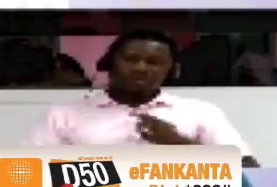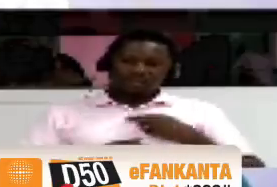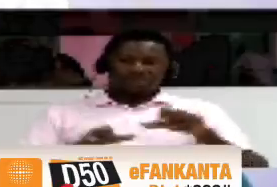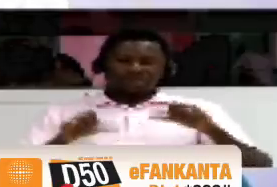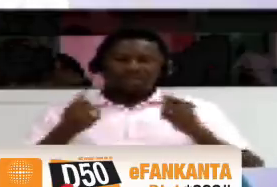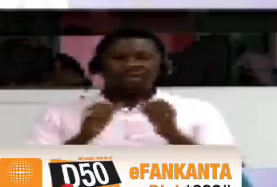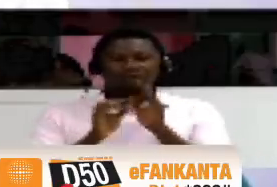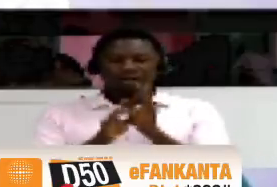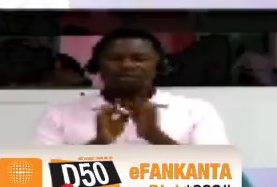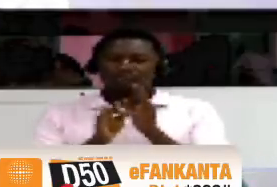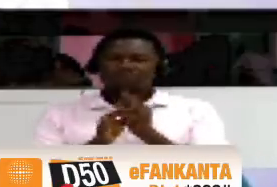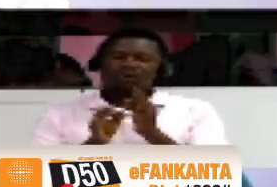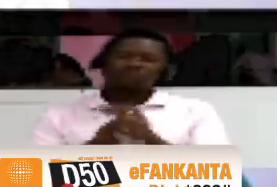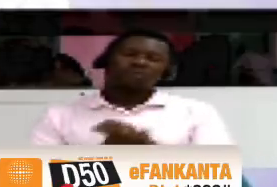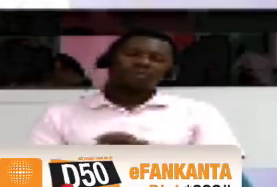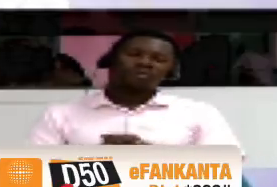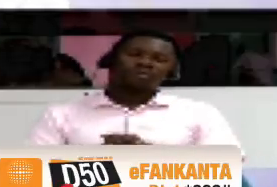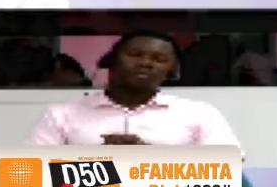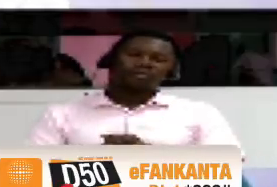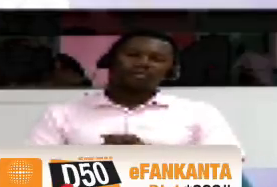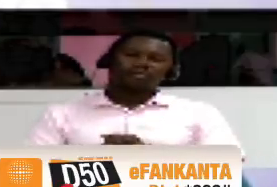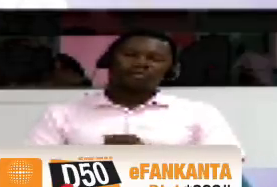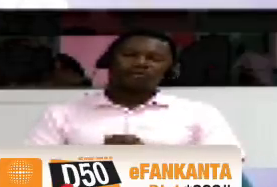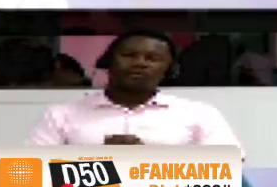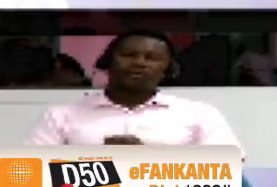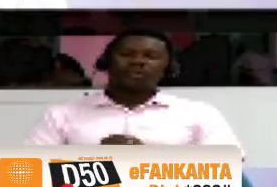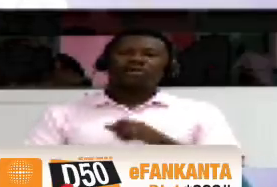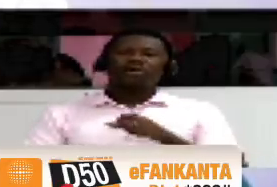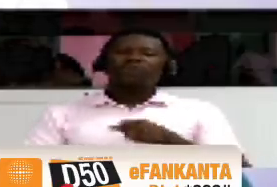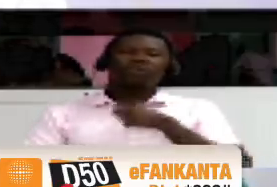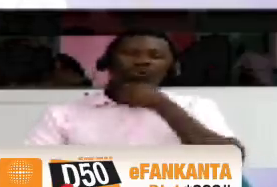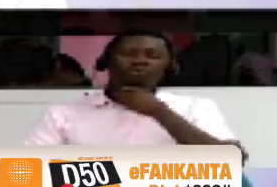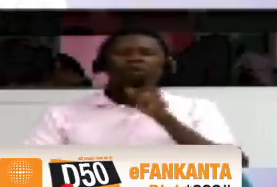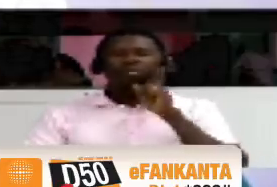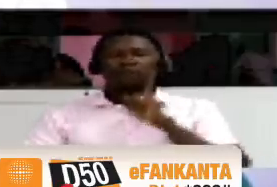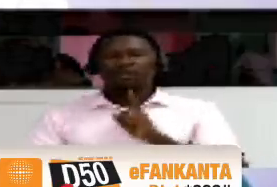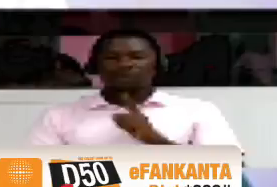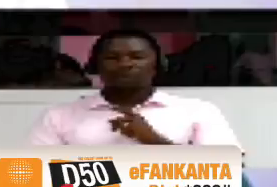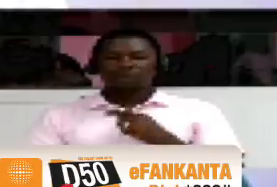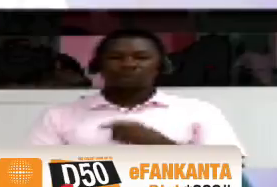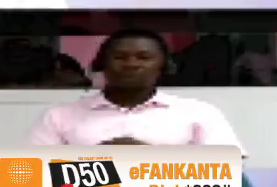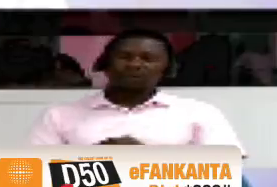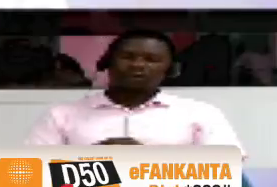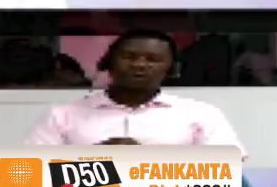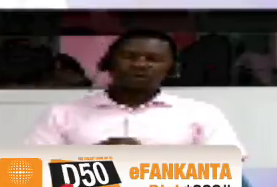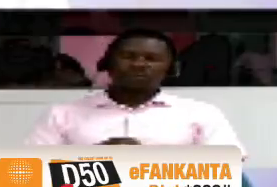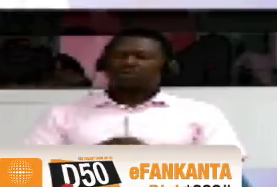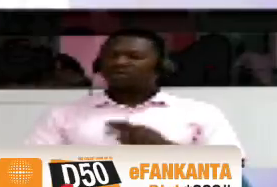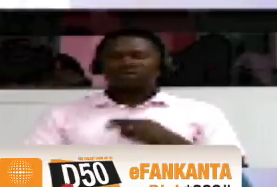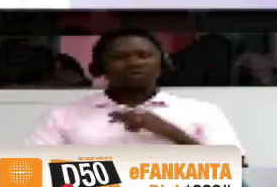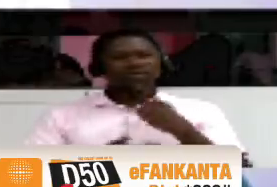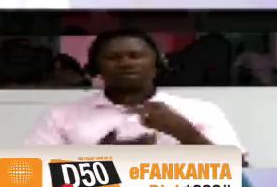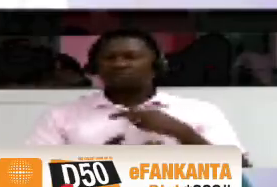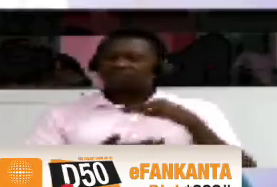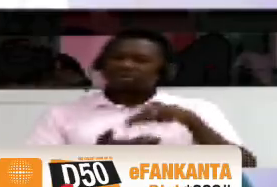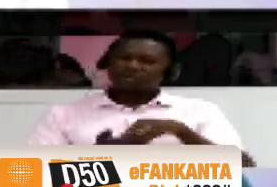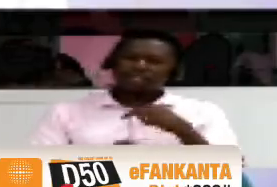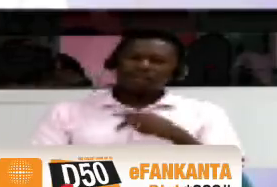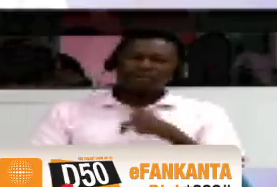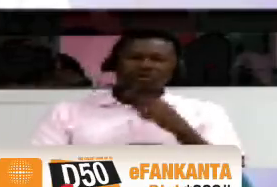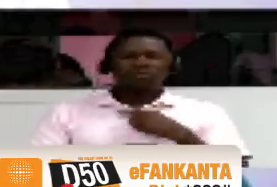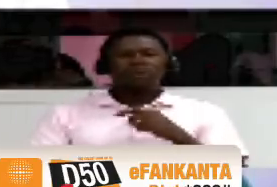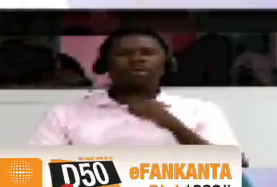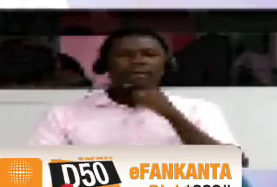story. The old man swore sternly before he started telling us anything, that he